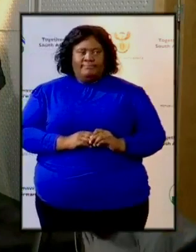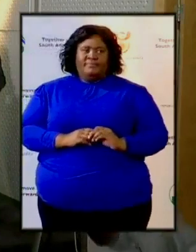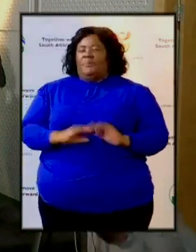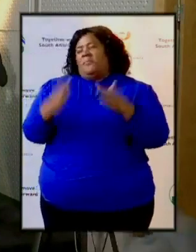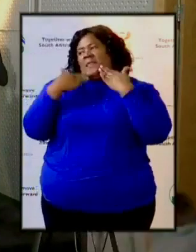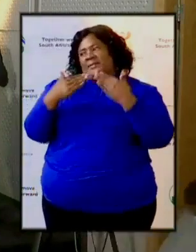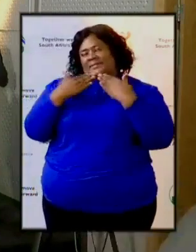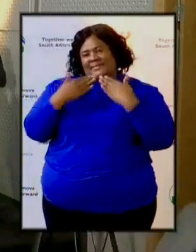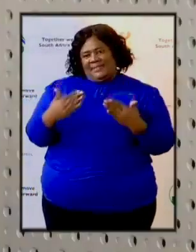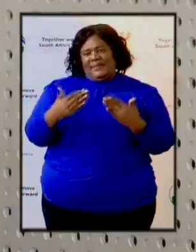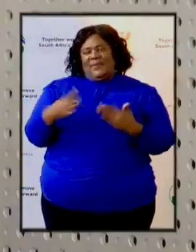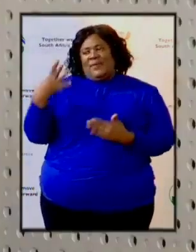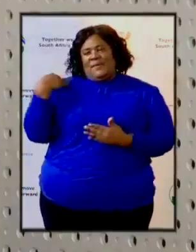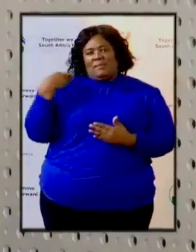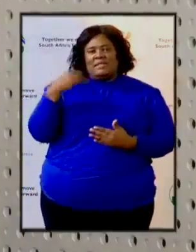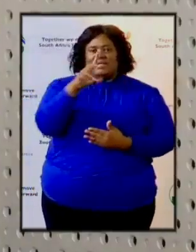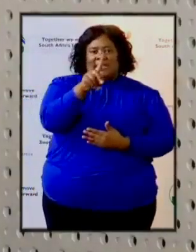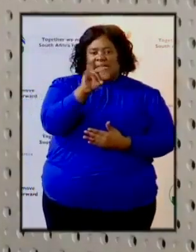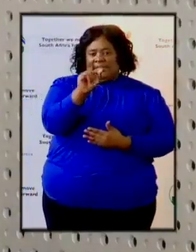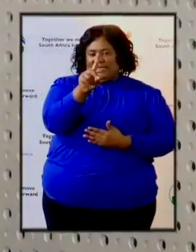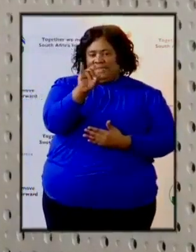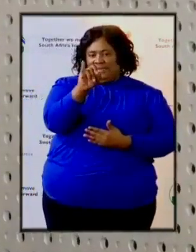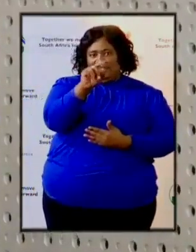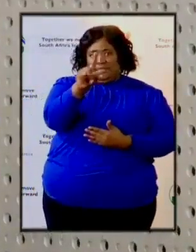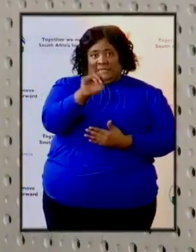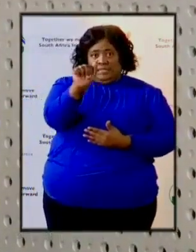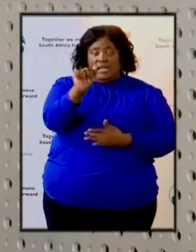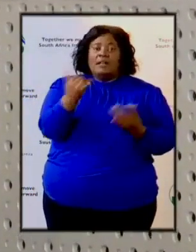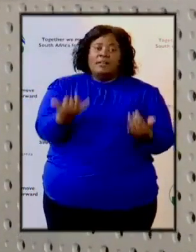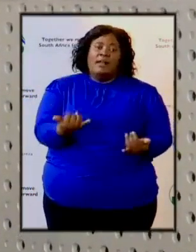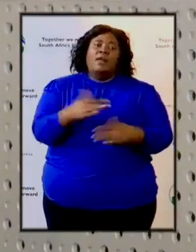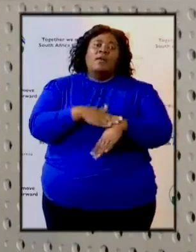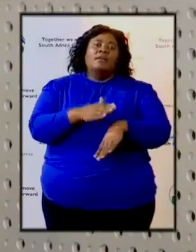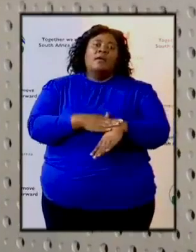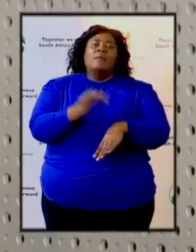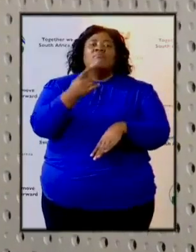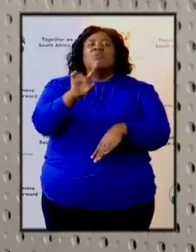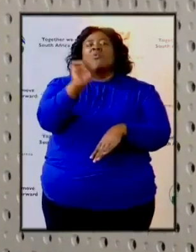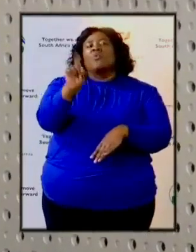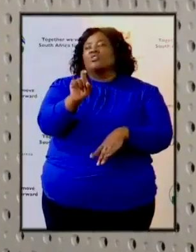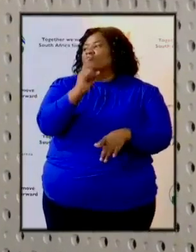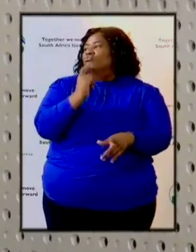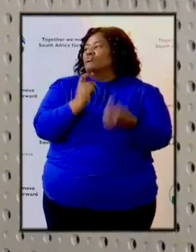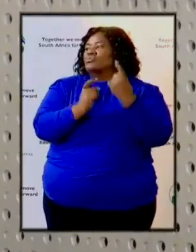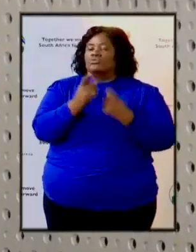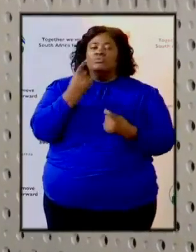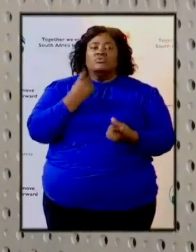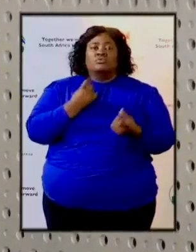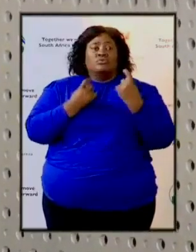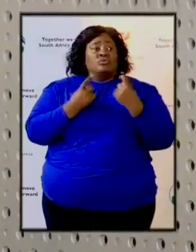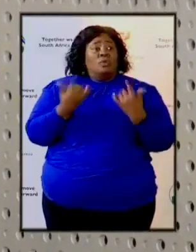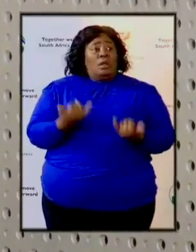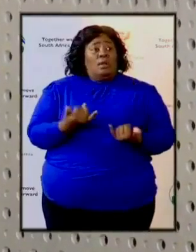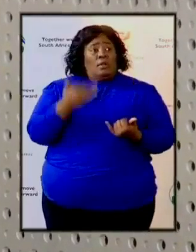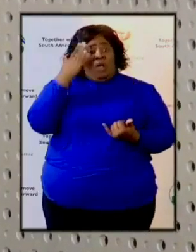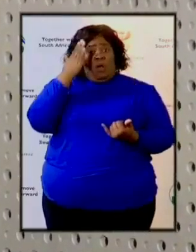Thank you very much, Minister Didiza. We will now take questions. I know we have been